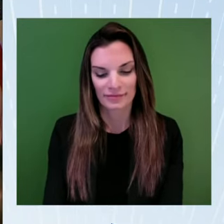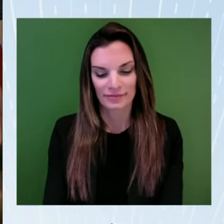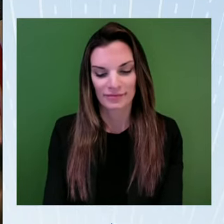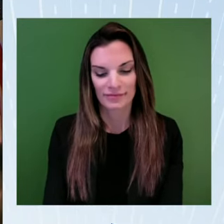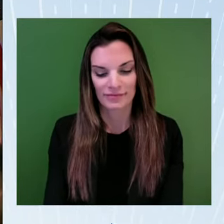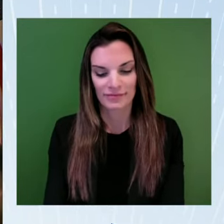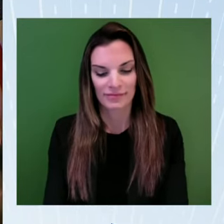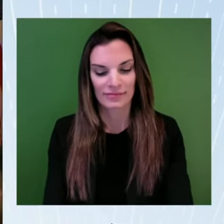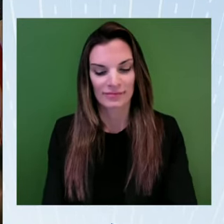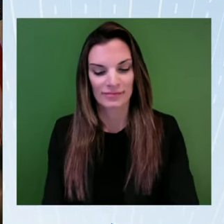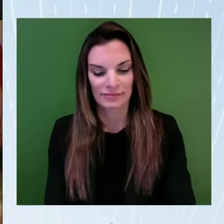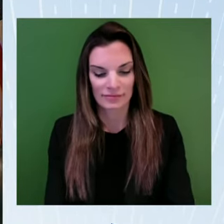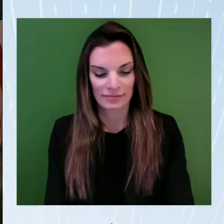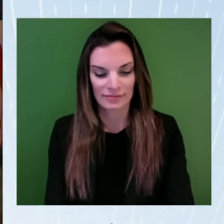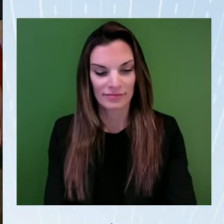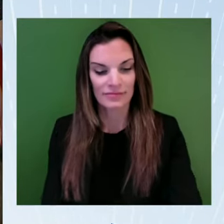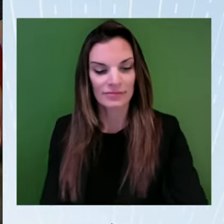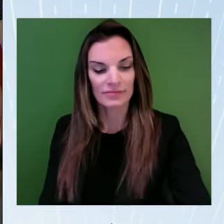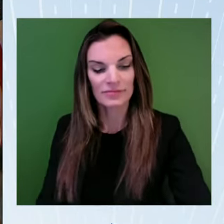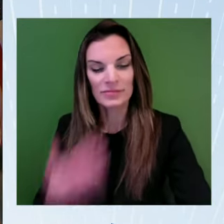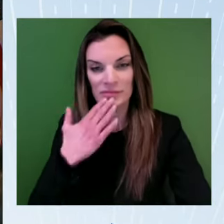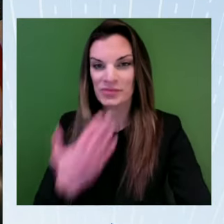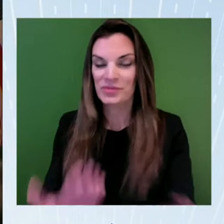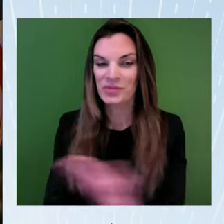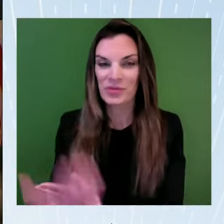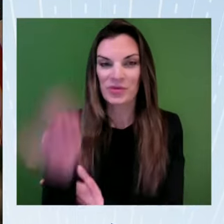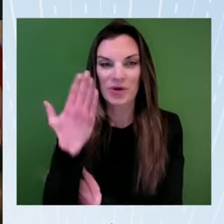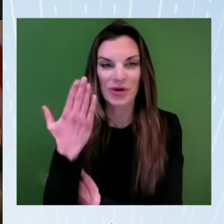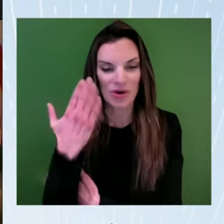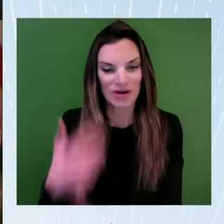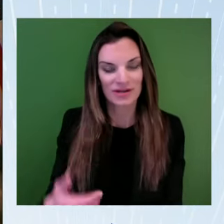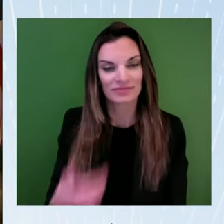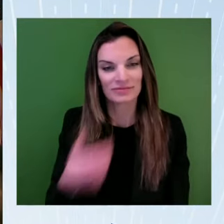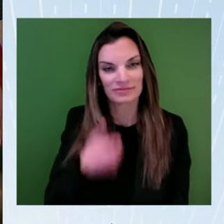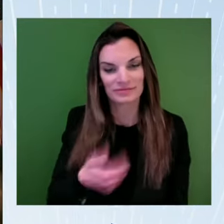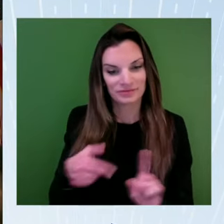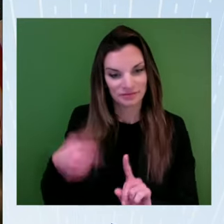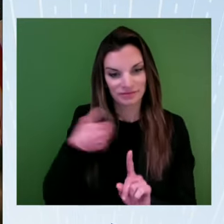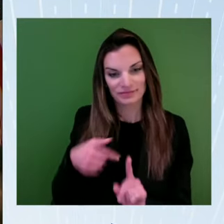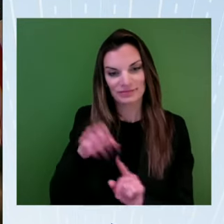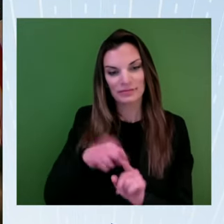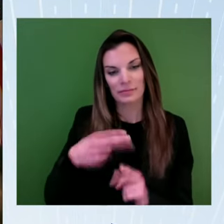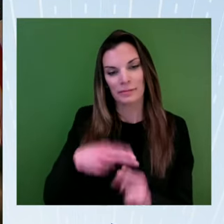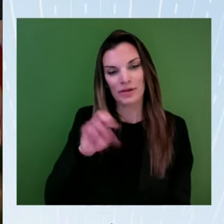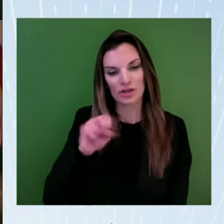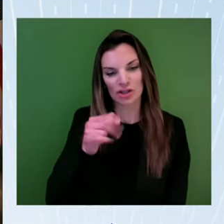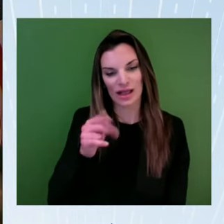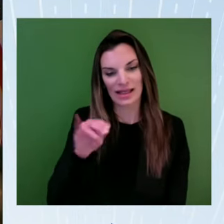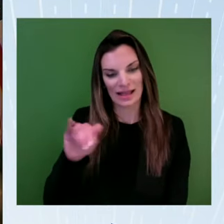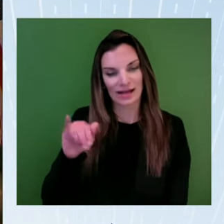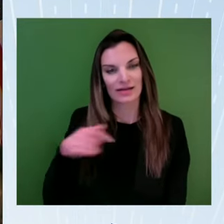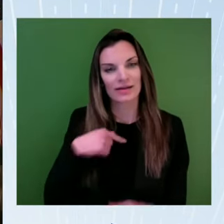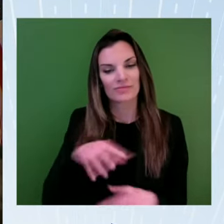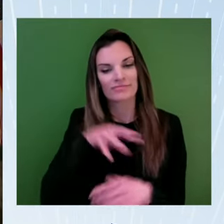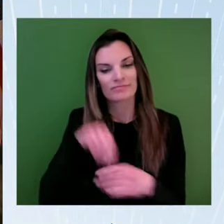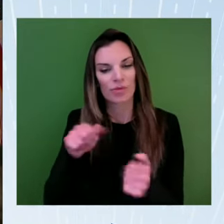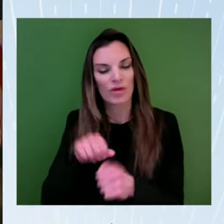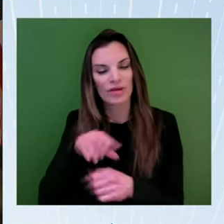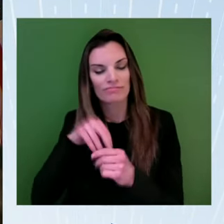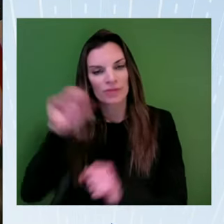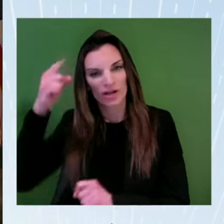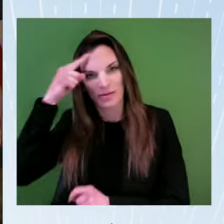All right. Good morning, everybody. My name is Shalini Wickramathilaka. I'm the Associate Director of Intergovernmental Affairs at